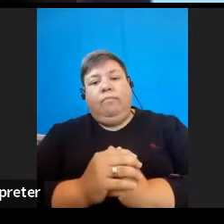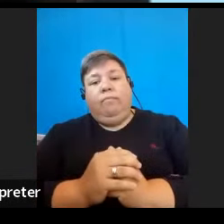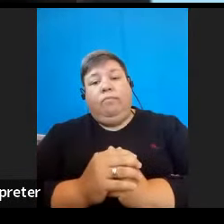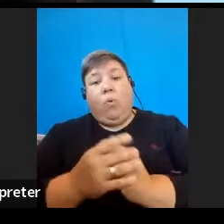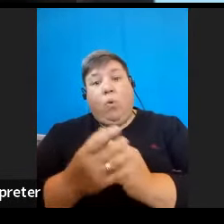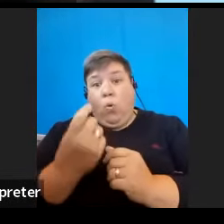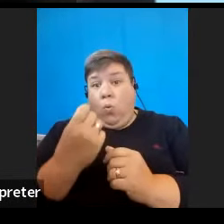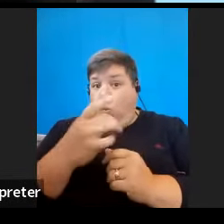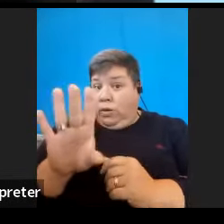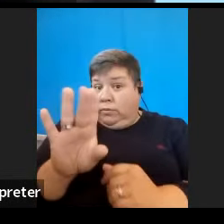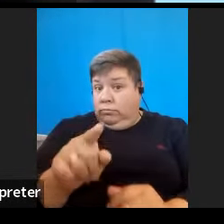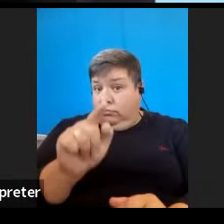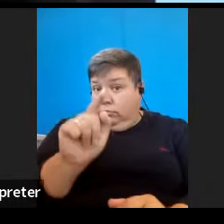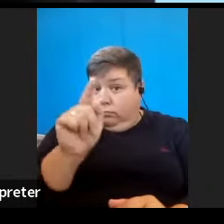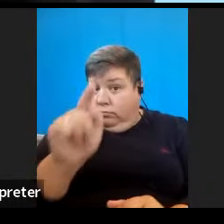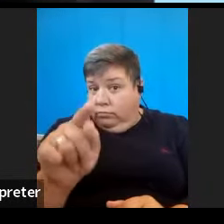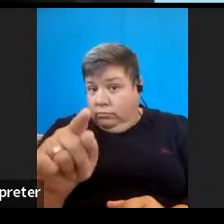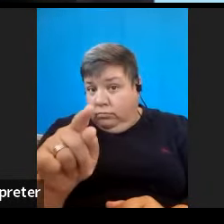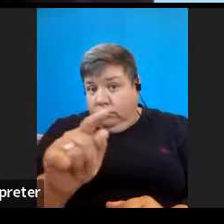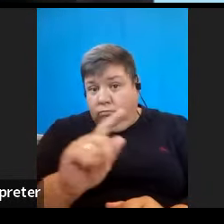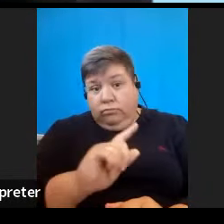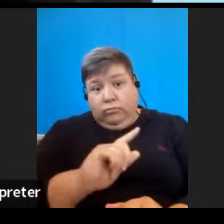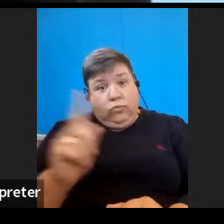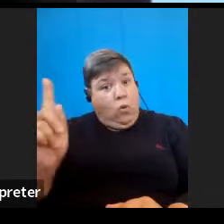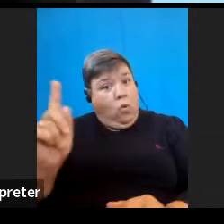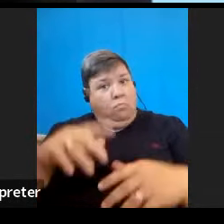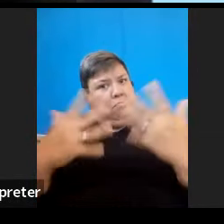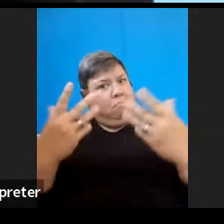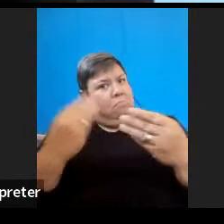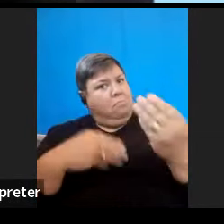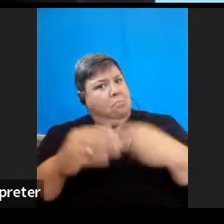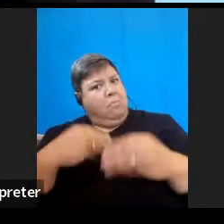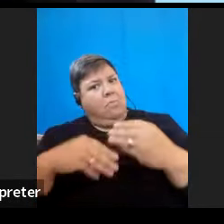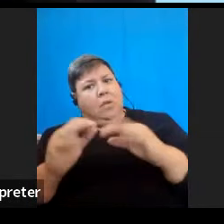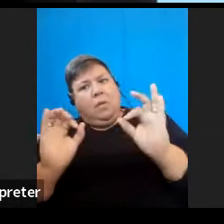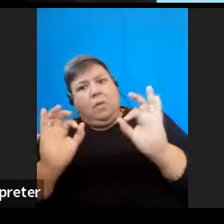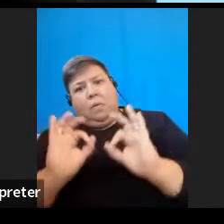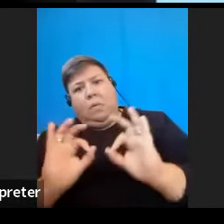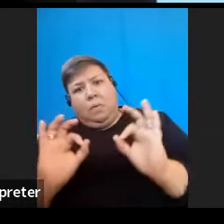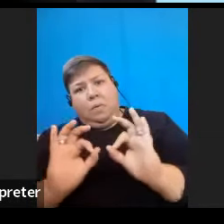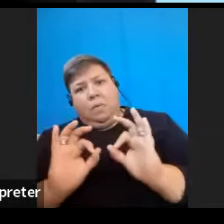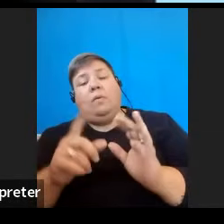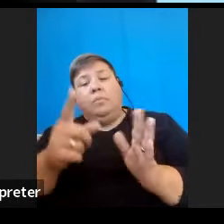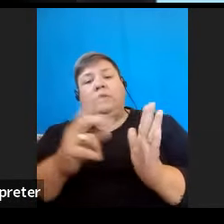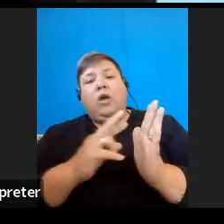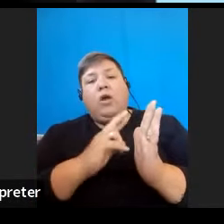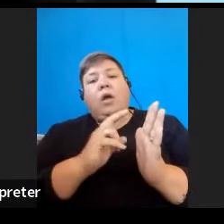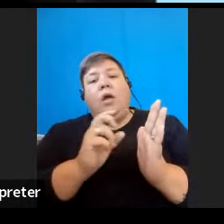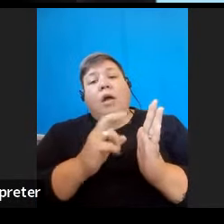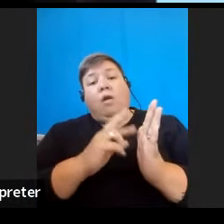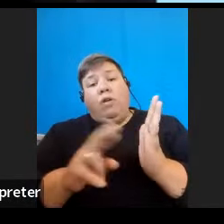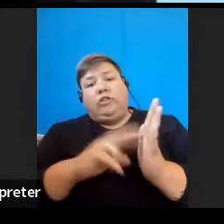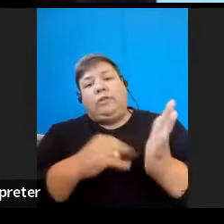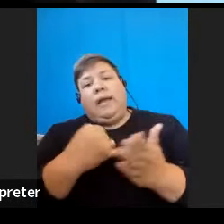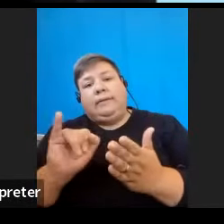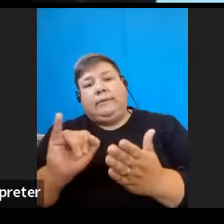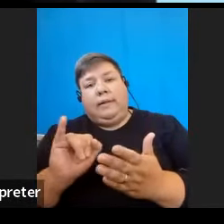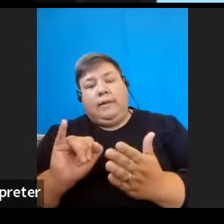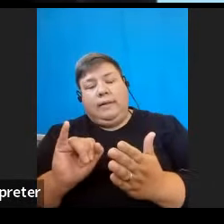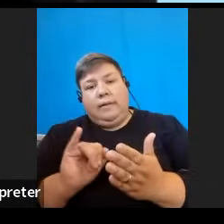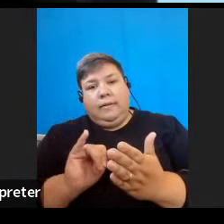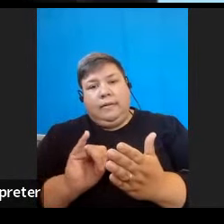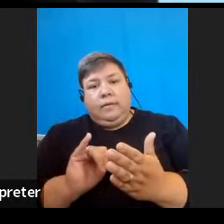you are no longer trading, you need to make sure you deregister the company and don't just